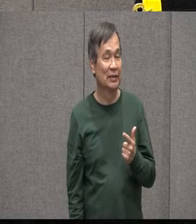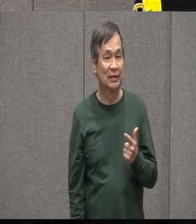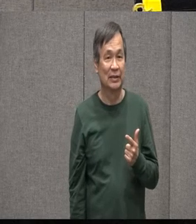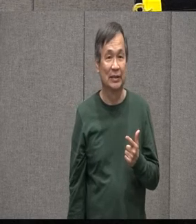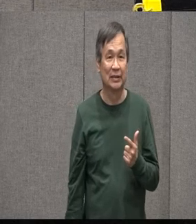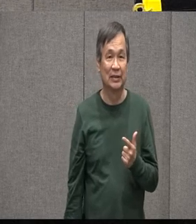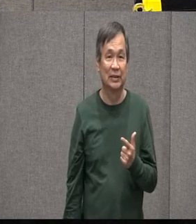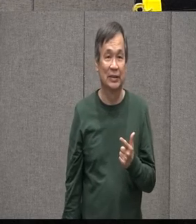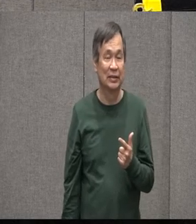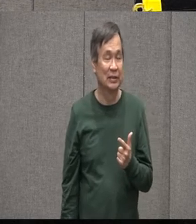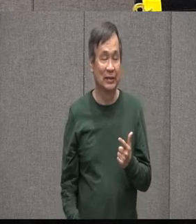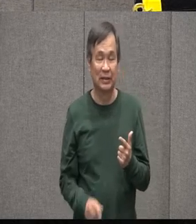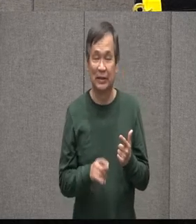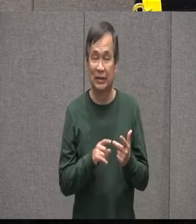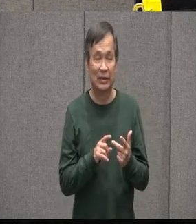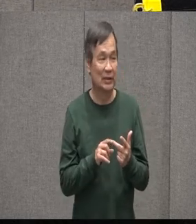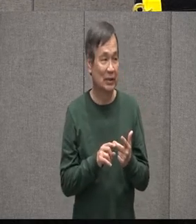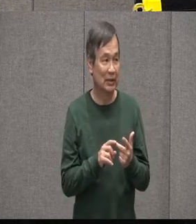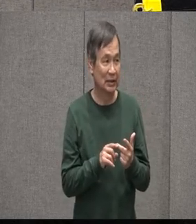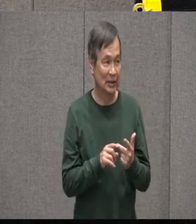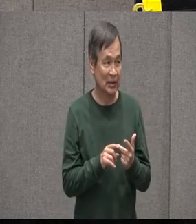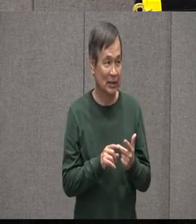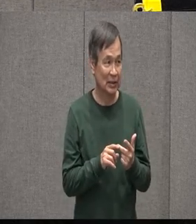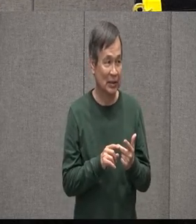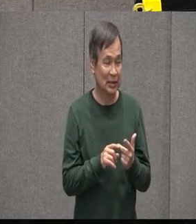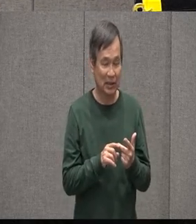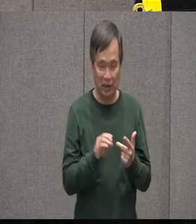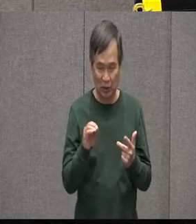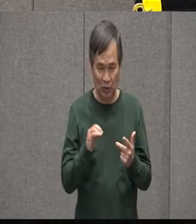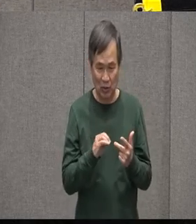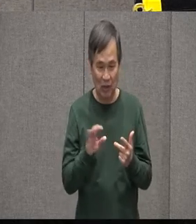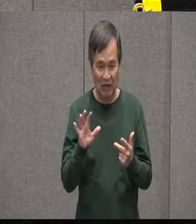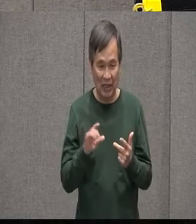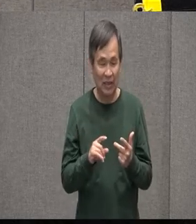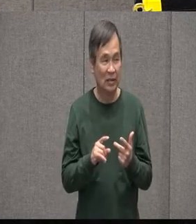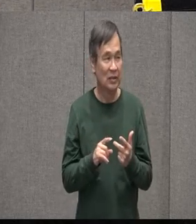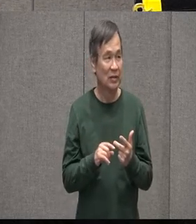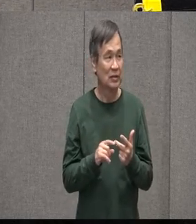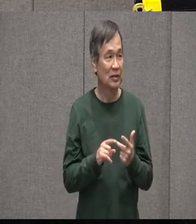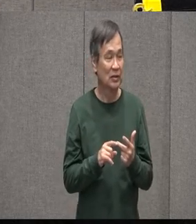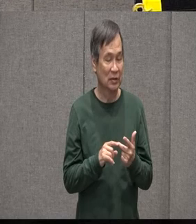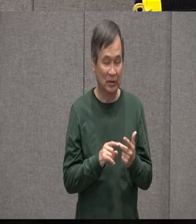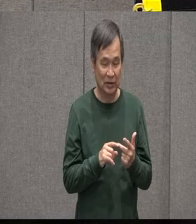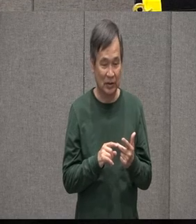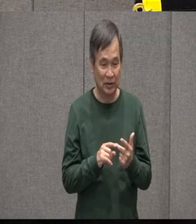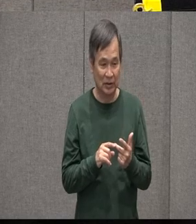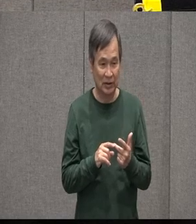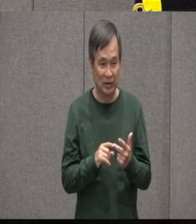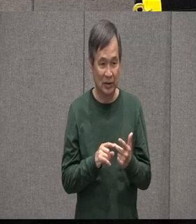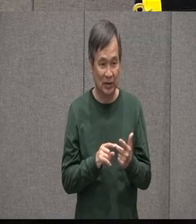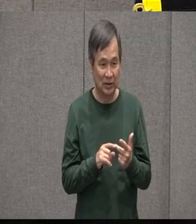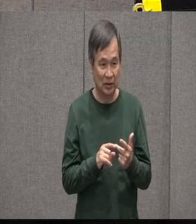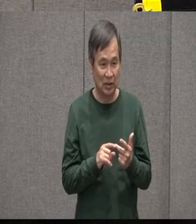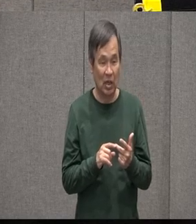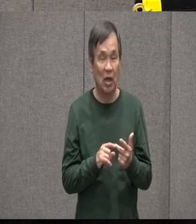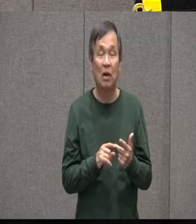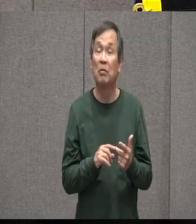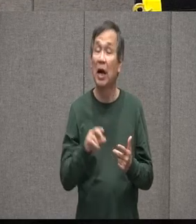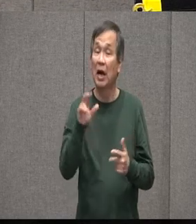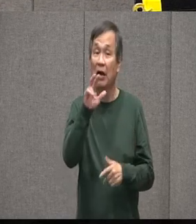Oh, I don't have, I didn't get any more fives, but let's see, I do have a small straight,